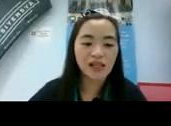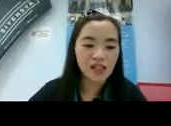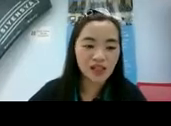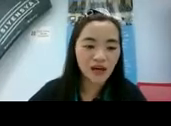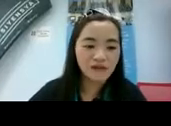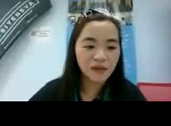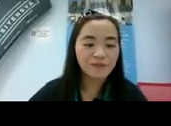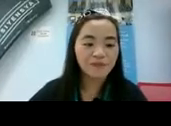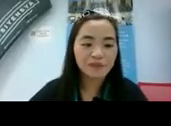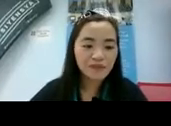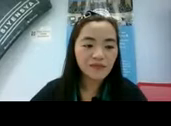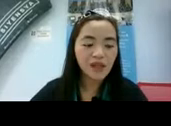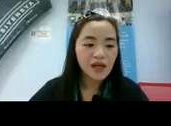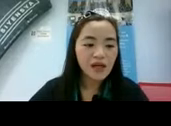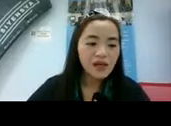COVID-19 initiative.